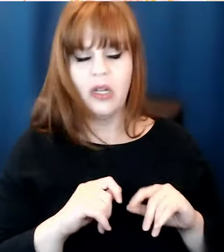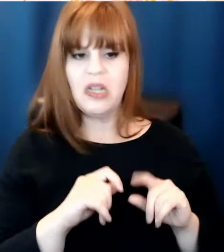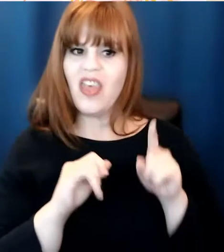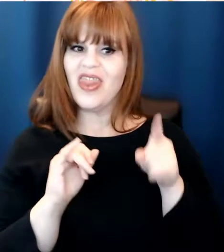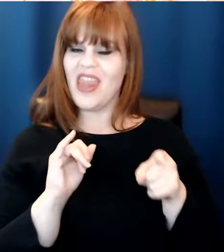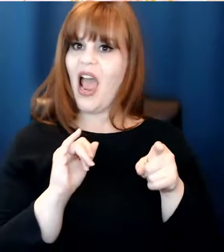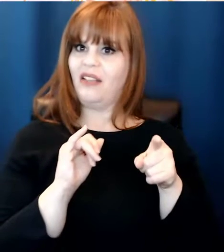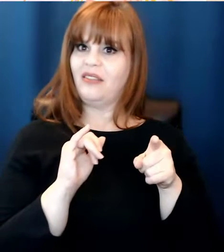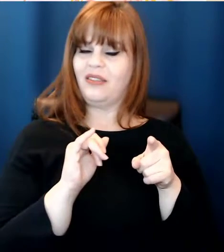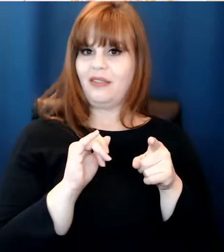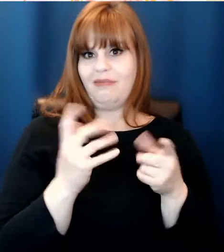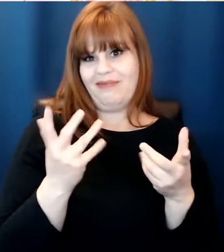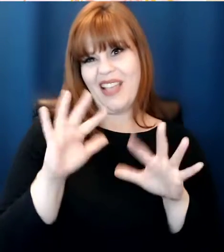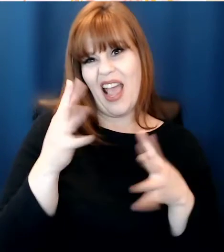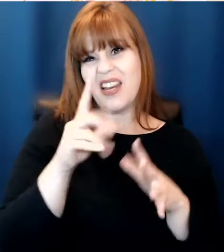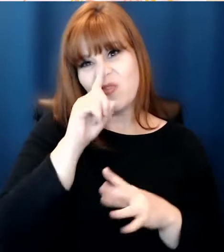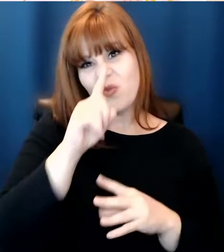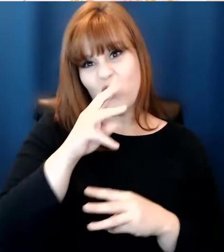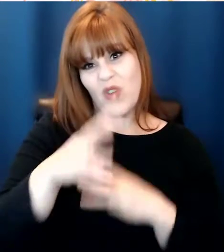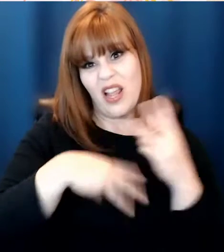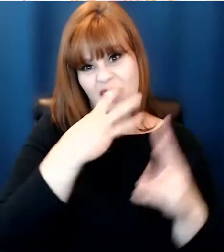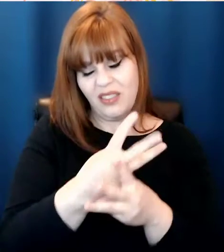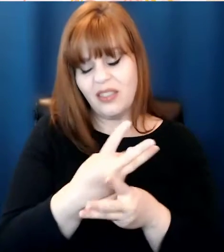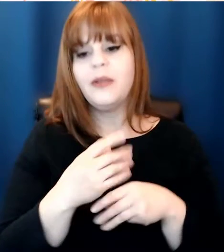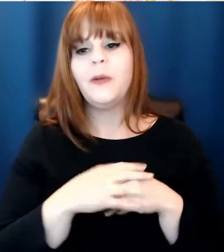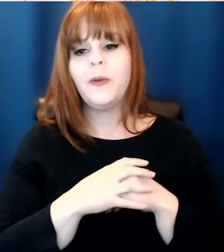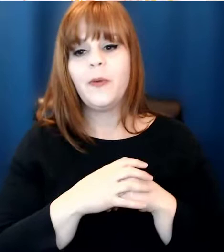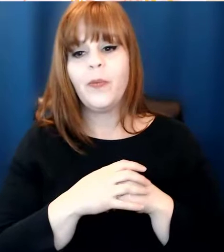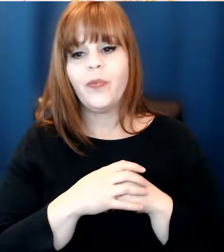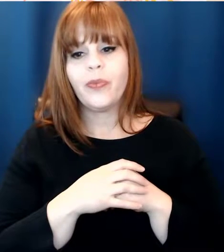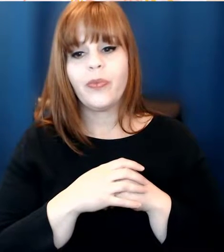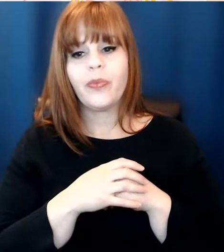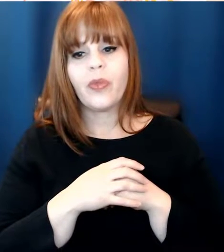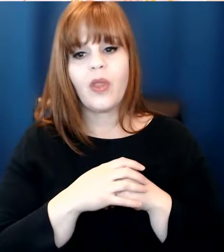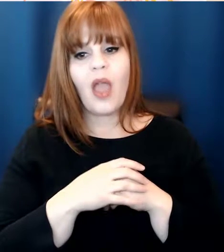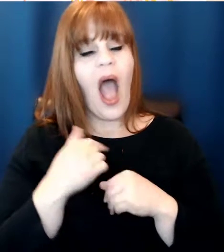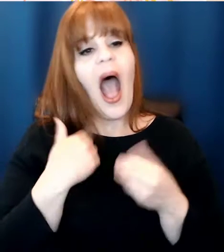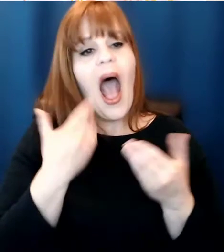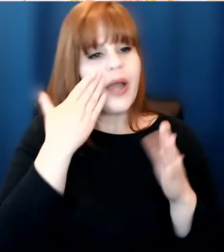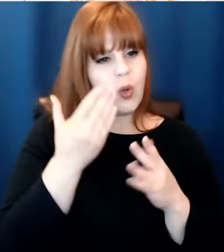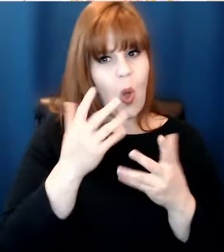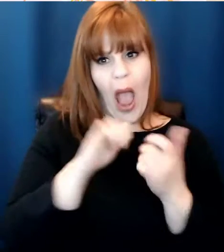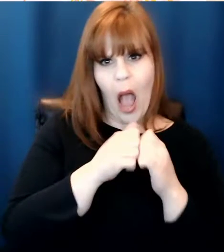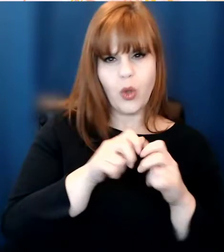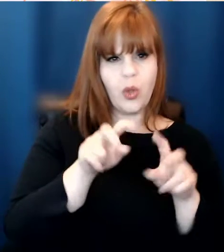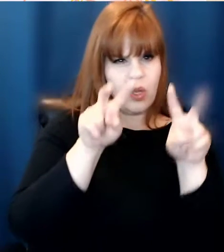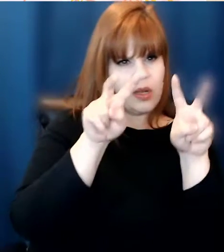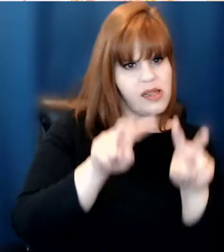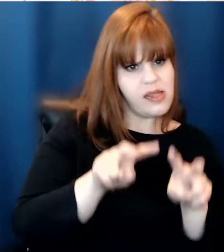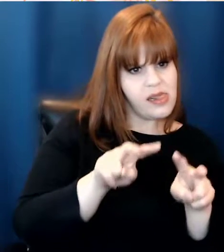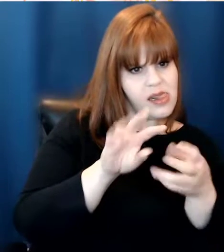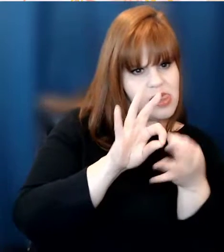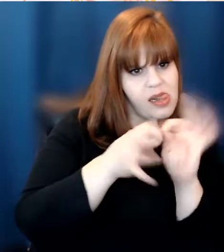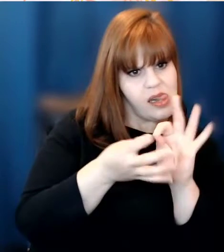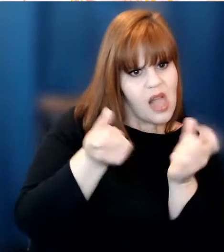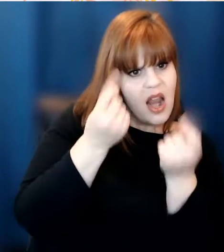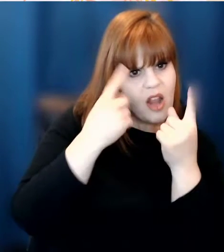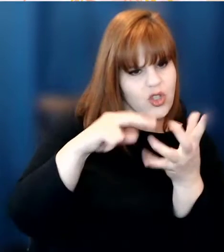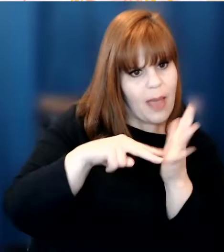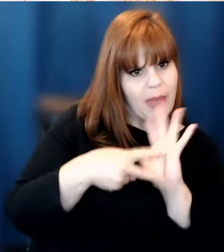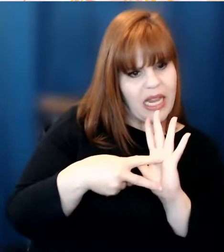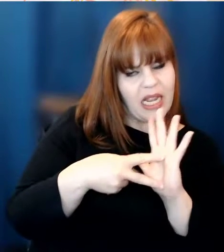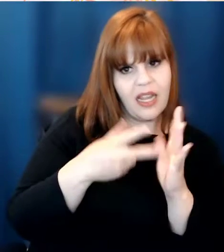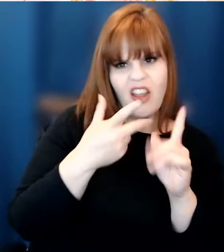that's a reality. Unless I frankly have no idea how you would interpret that as a human